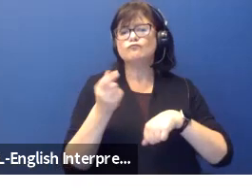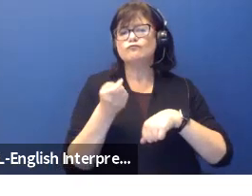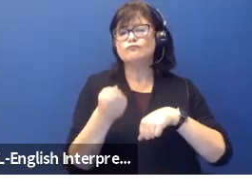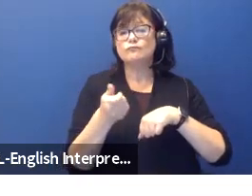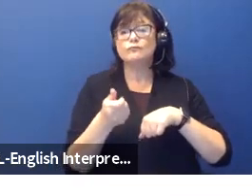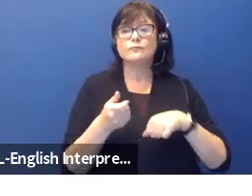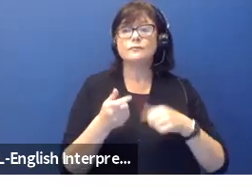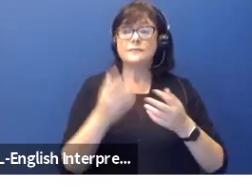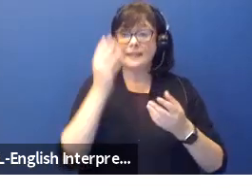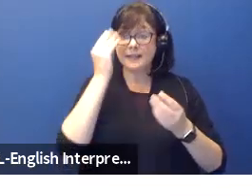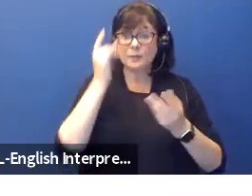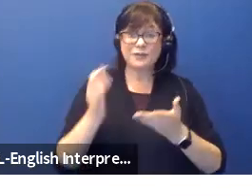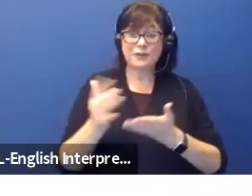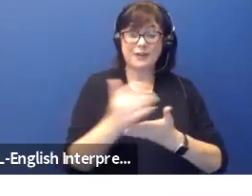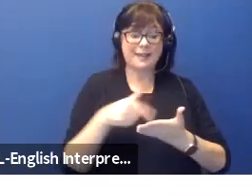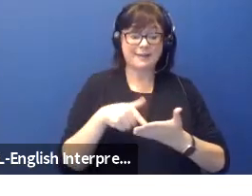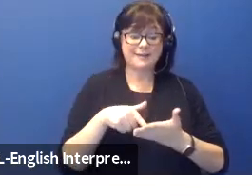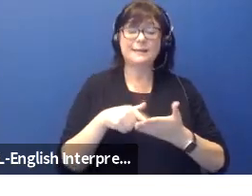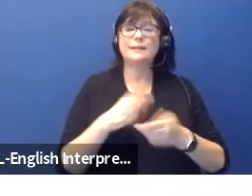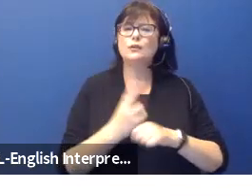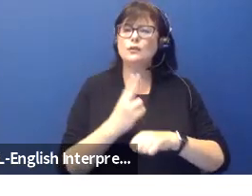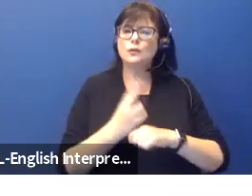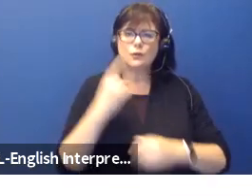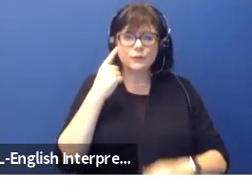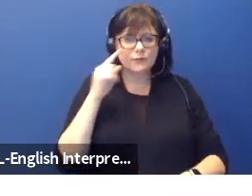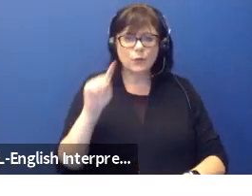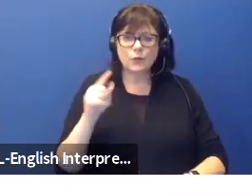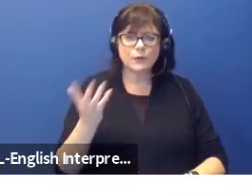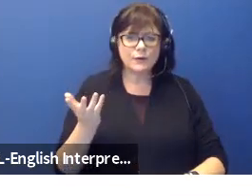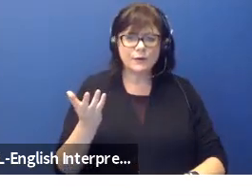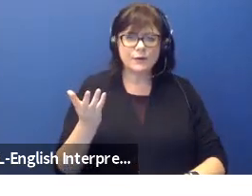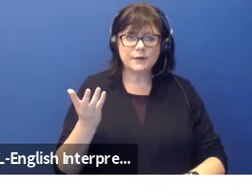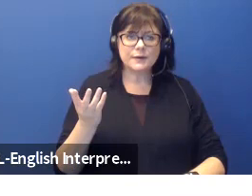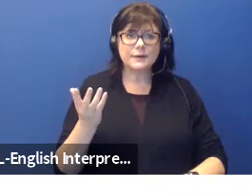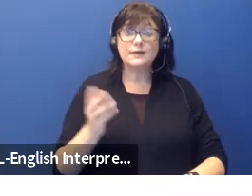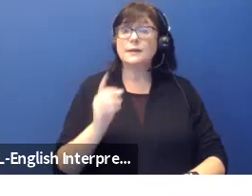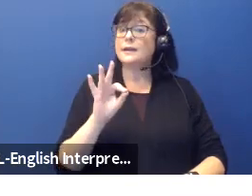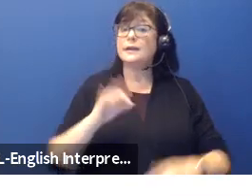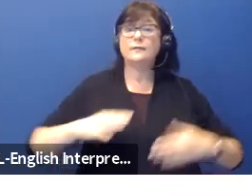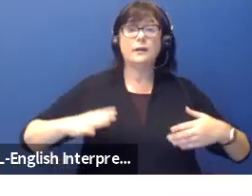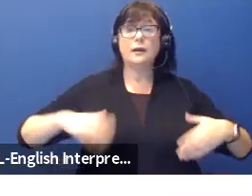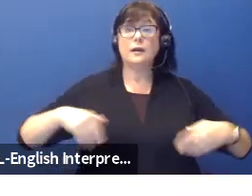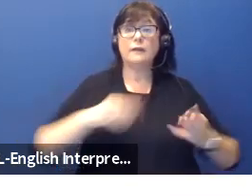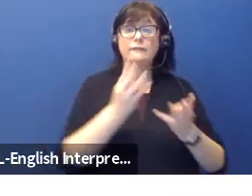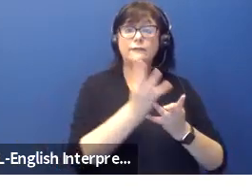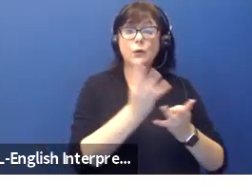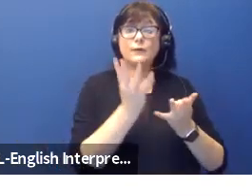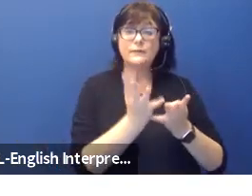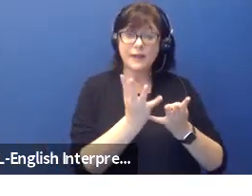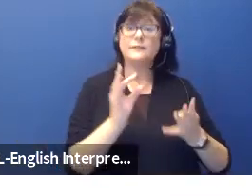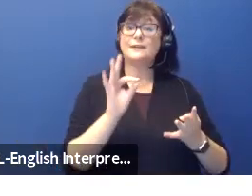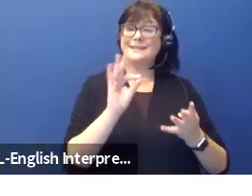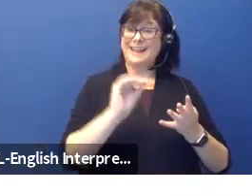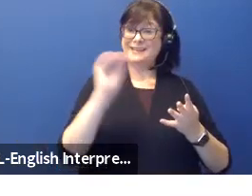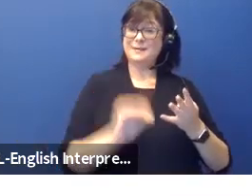this data. And if you're not reaching the 90% measure, you know, here's some of the things that you might consider